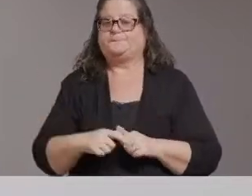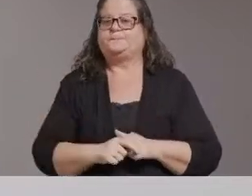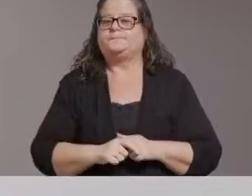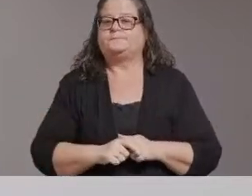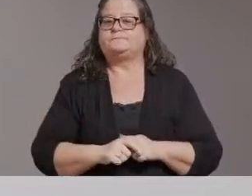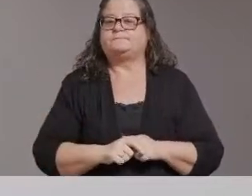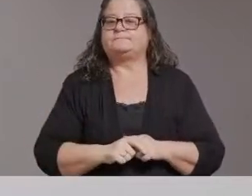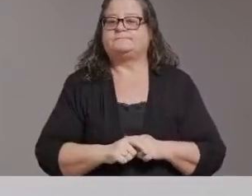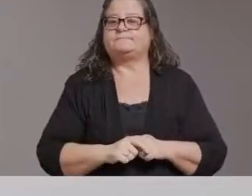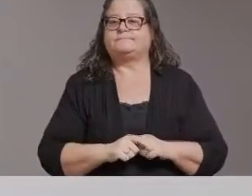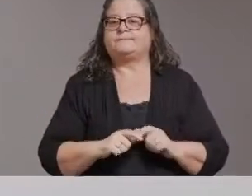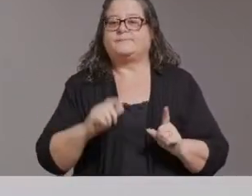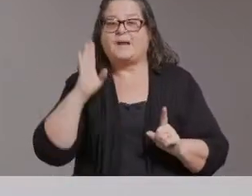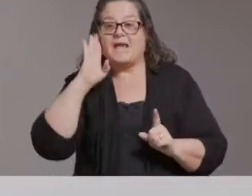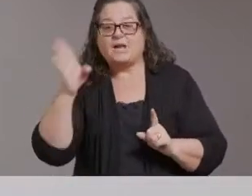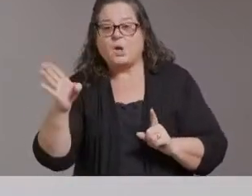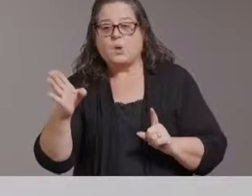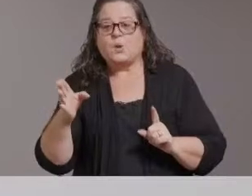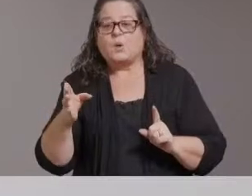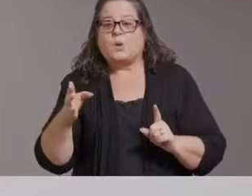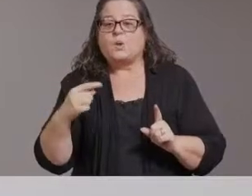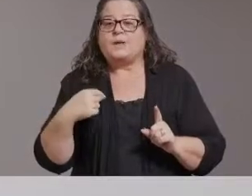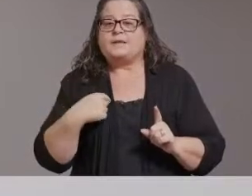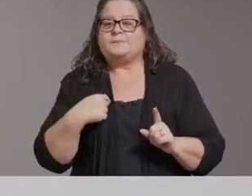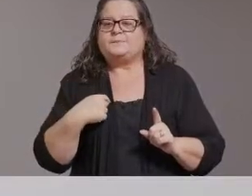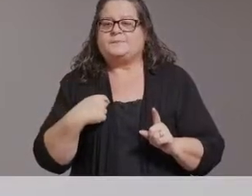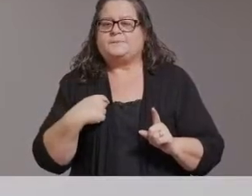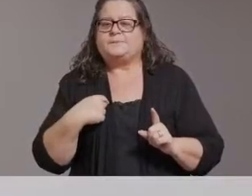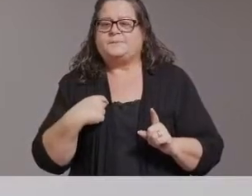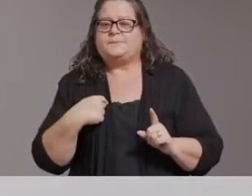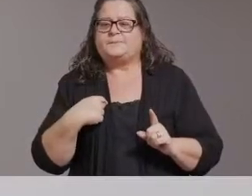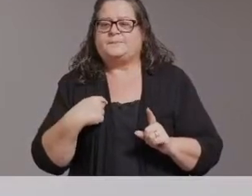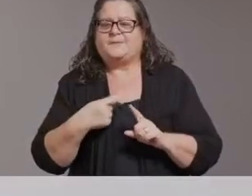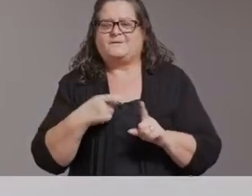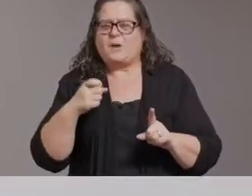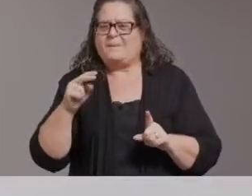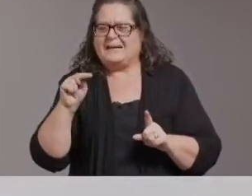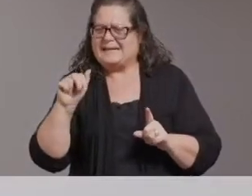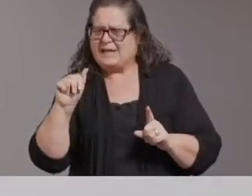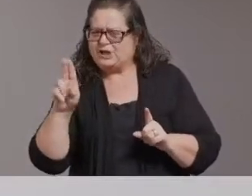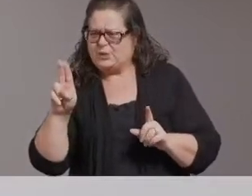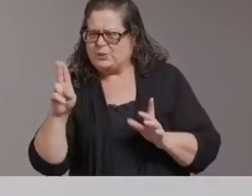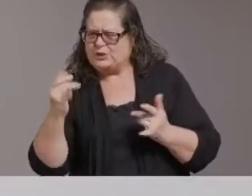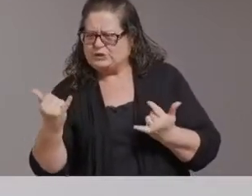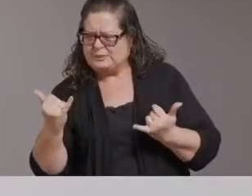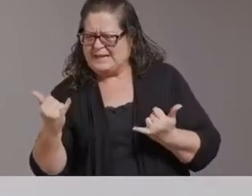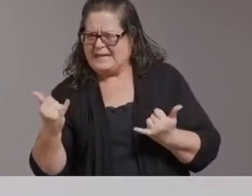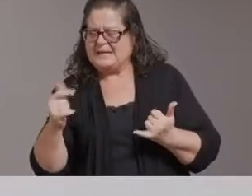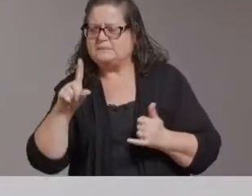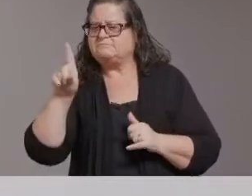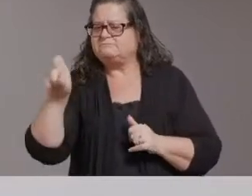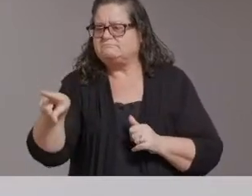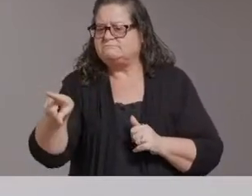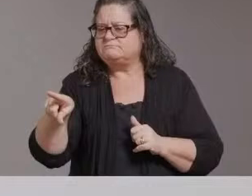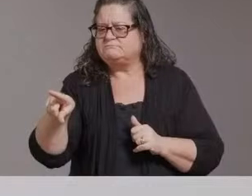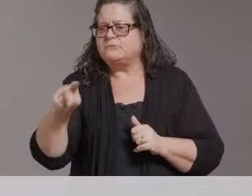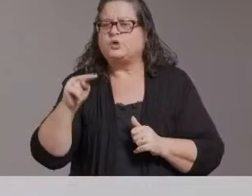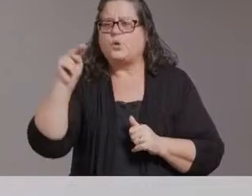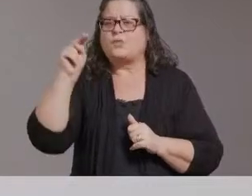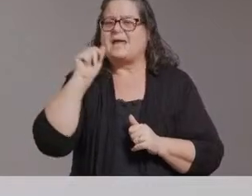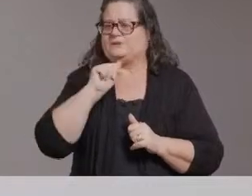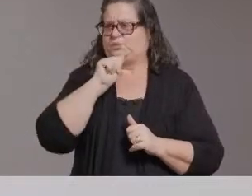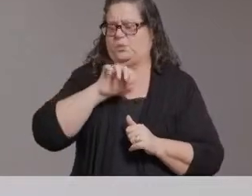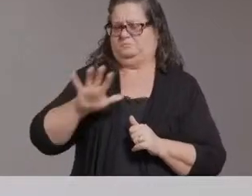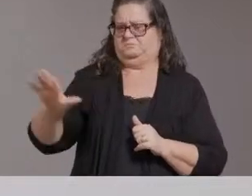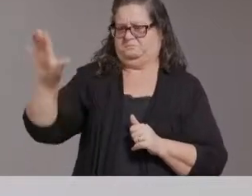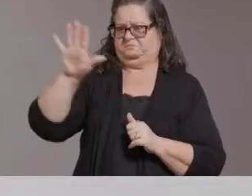Hello, this is Sheridan Ronick for the tow from NAZ today. I had a few questions regarding Northern Arizona. Yeah. My first one is that